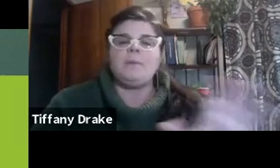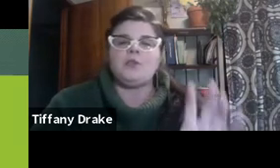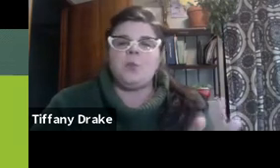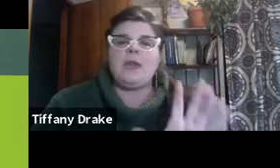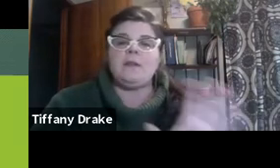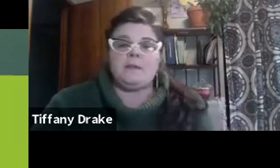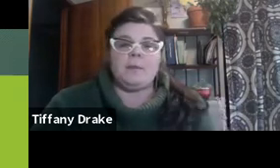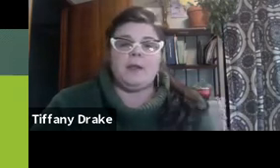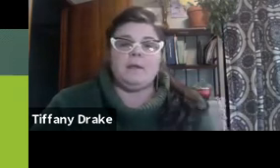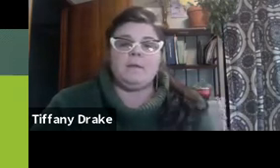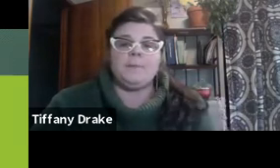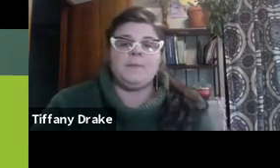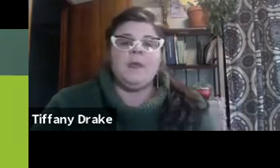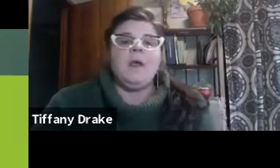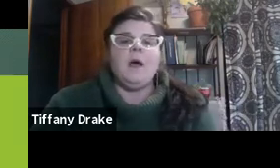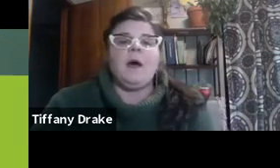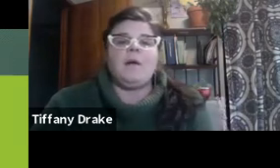differential between the siblings.